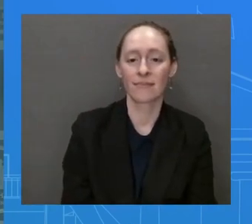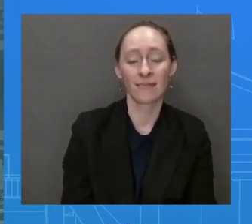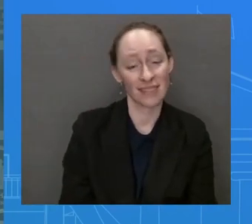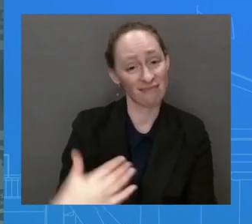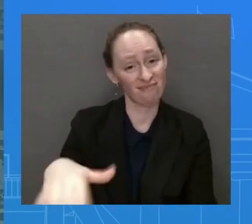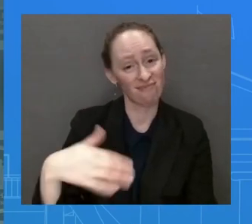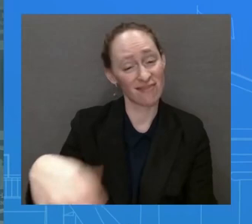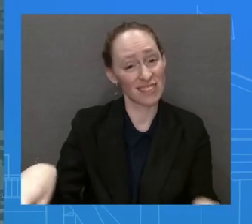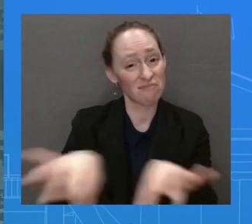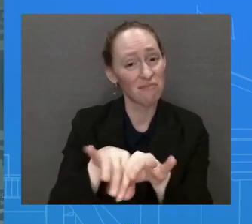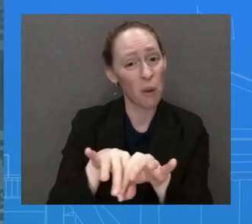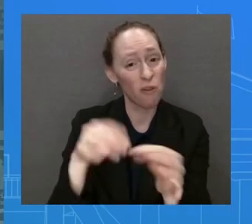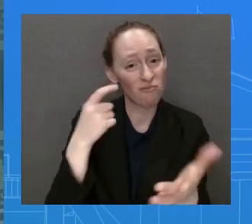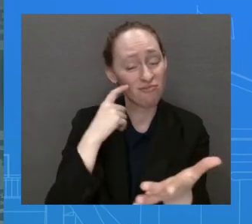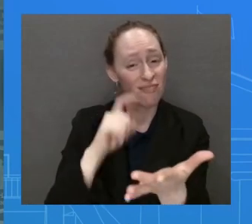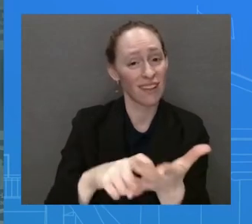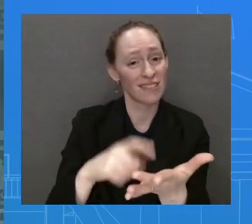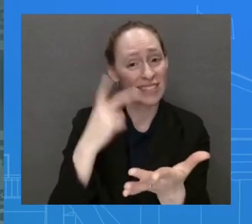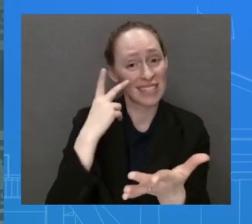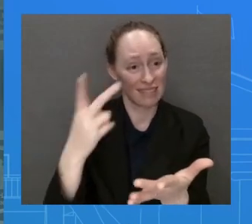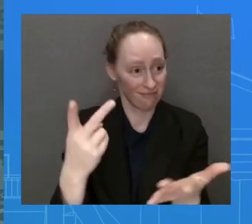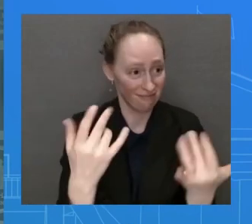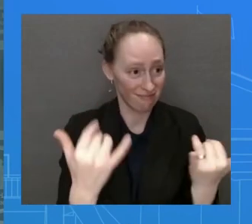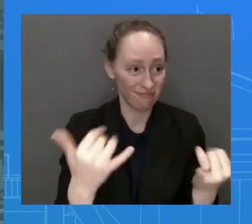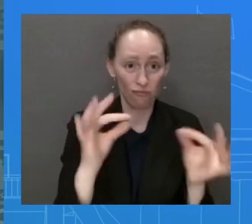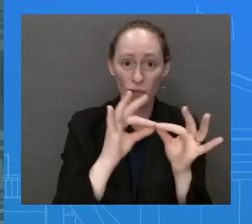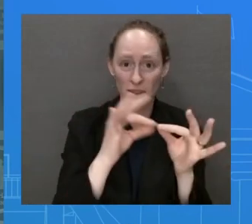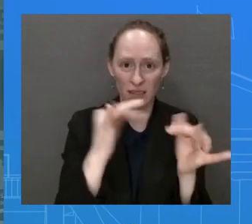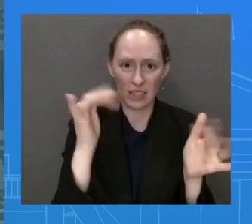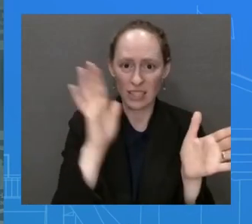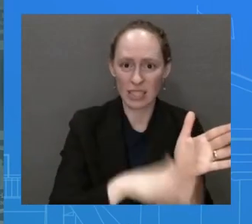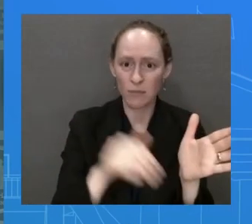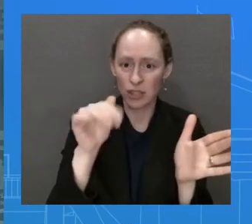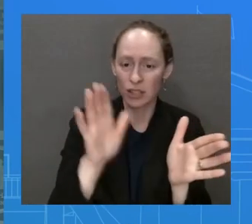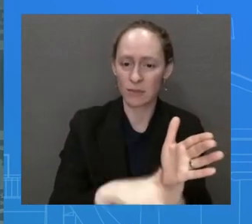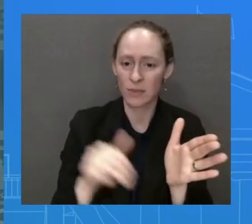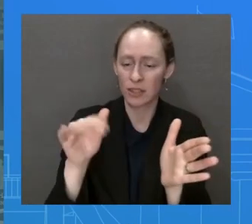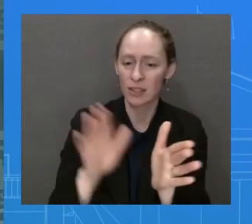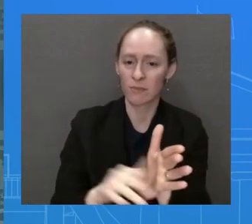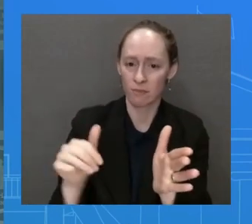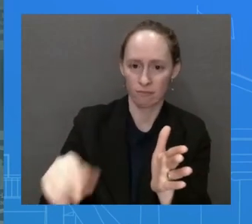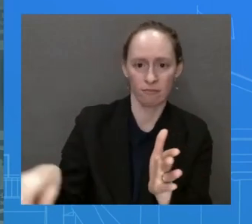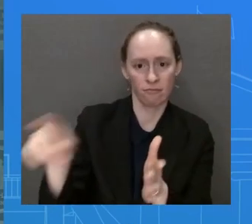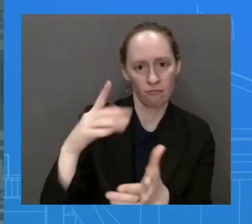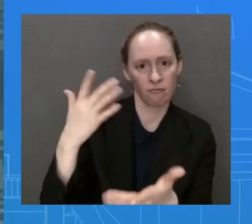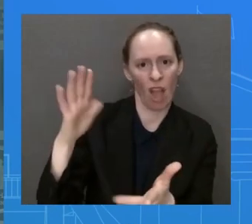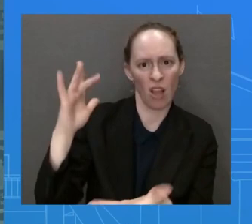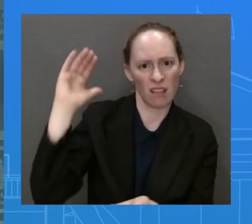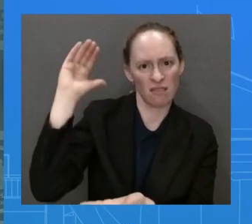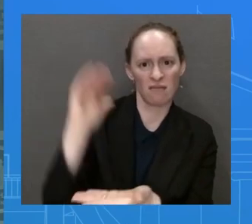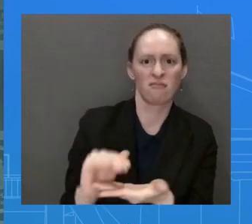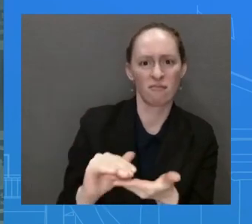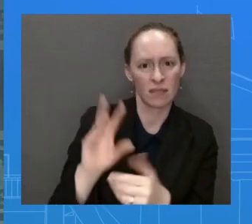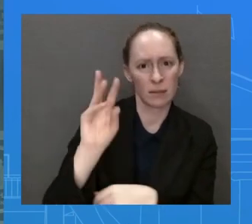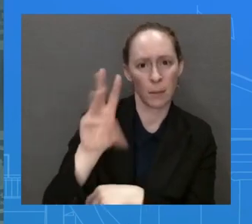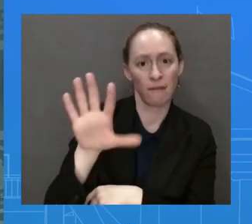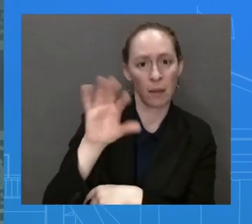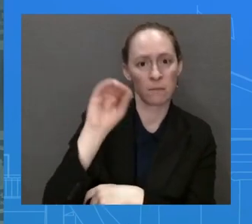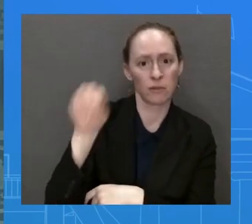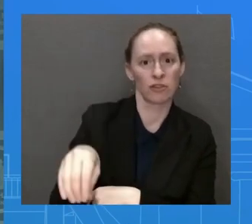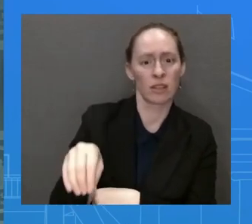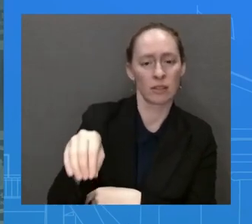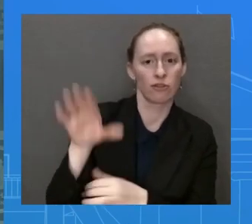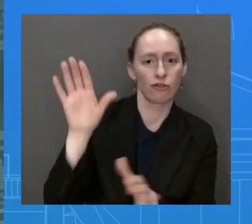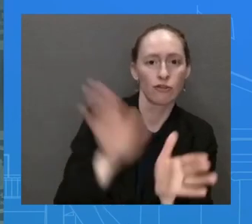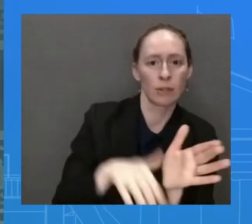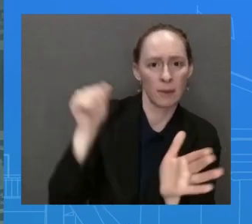inflation down 6.5% from where it was this summer, just this summer at 9.1%, gas prices down